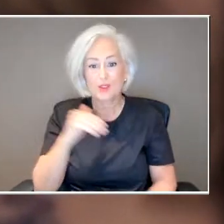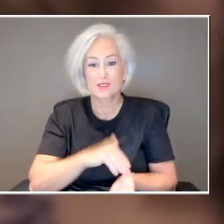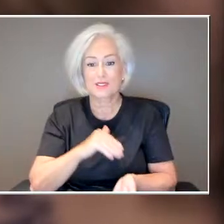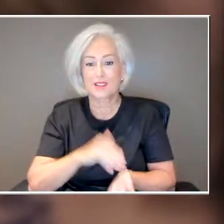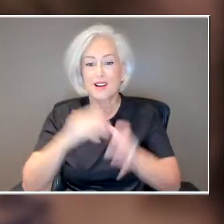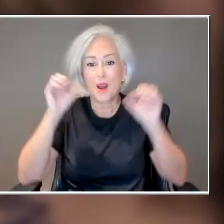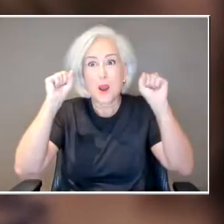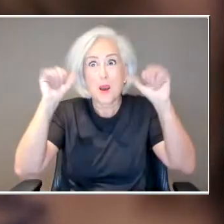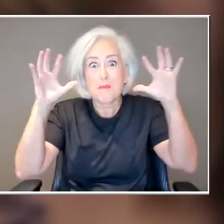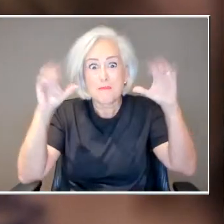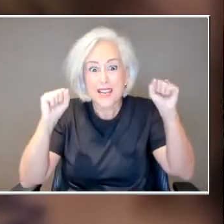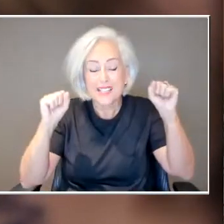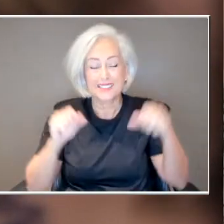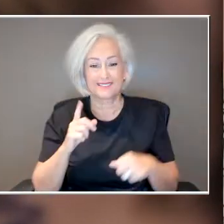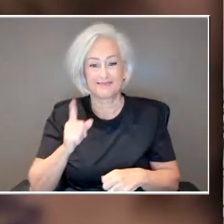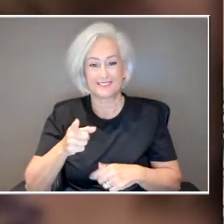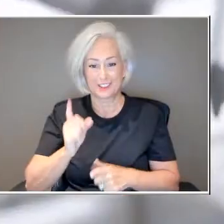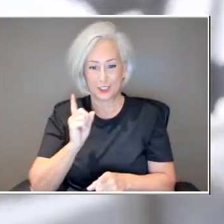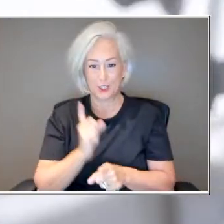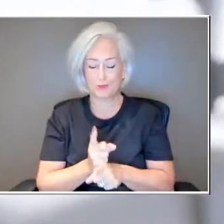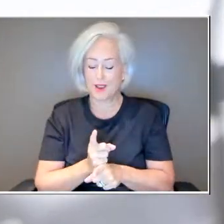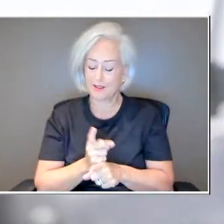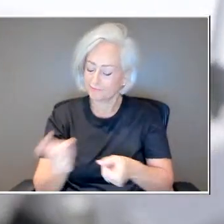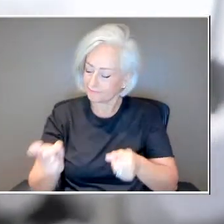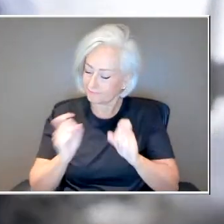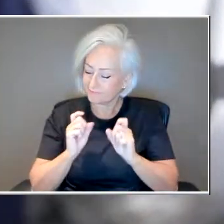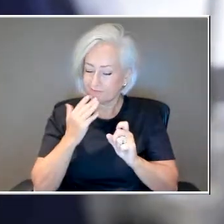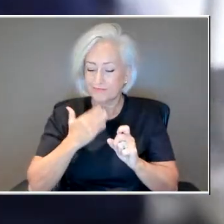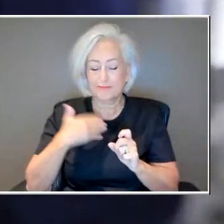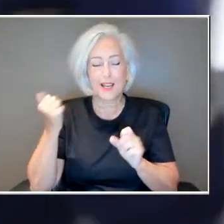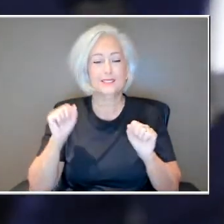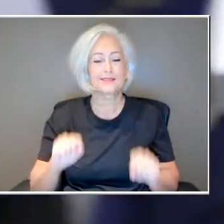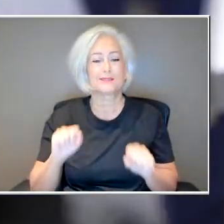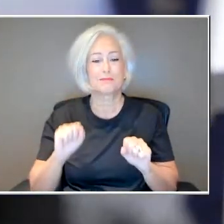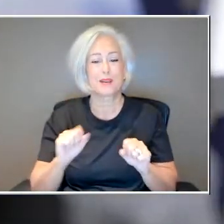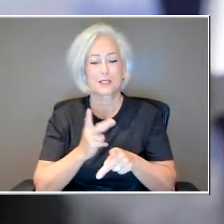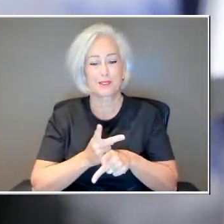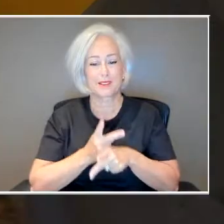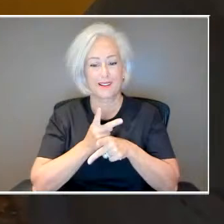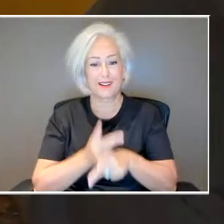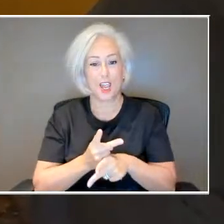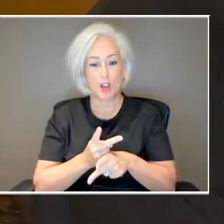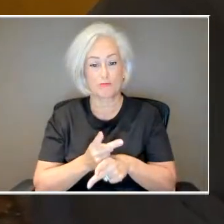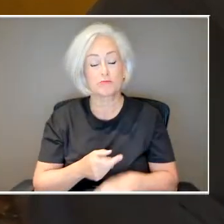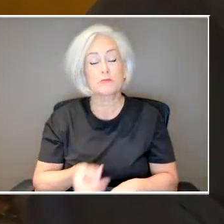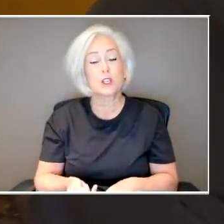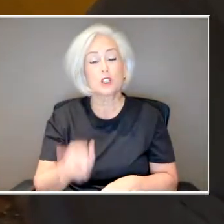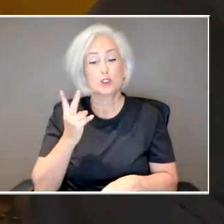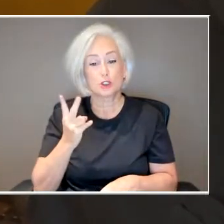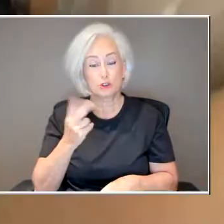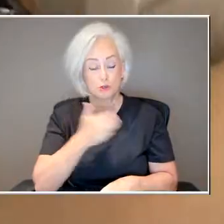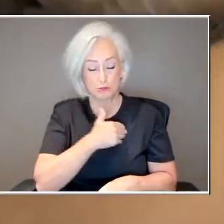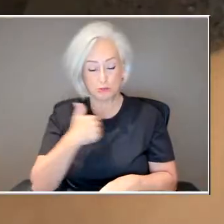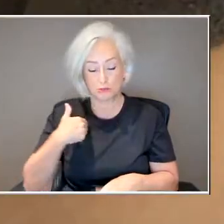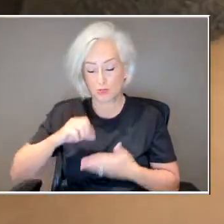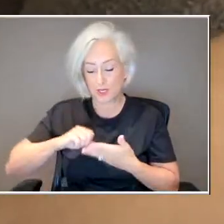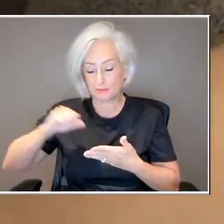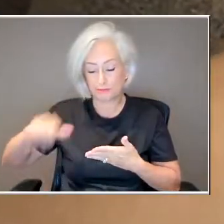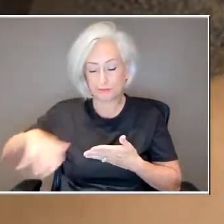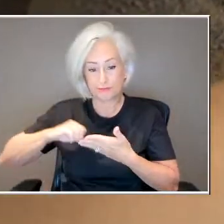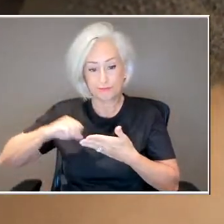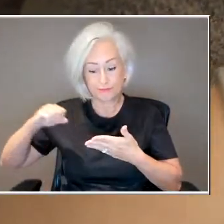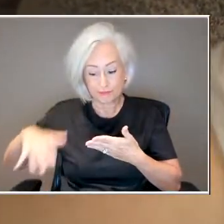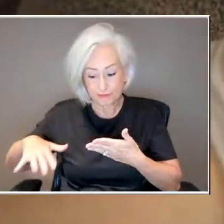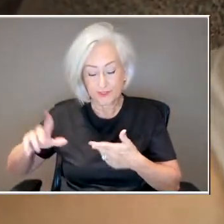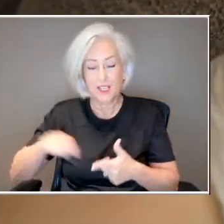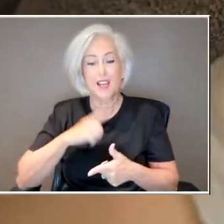They've given me the best care that I could possibly have. Tracey had a double mastectomy, followed by 4 rounds of chemotherapy. And because her cancer